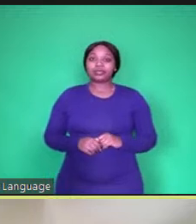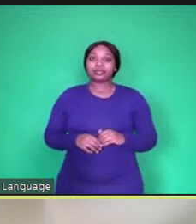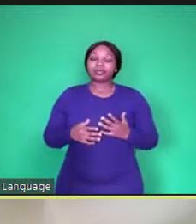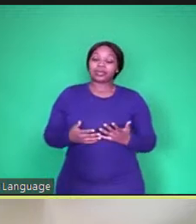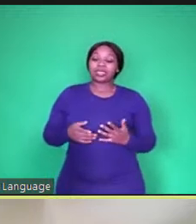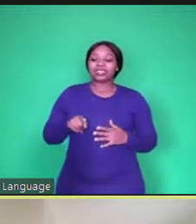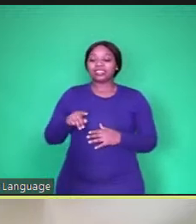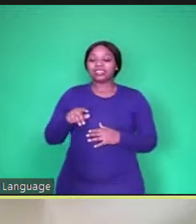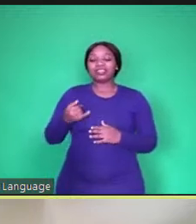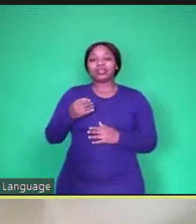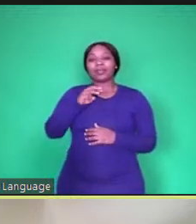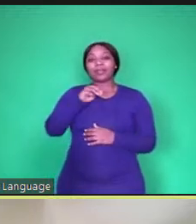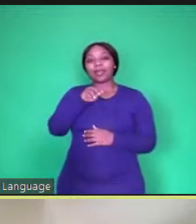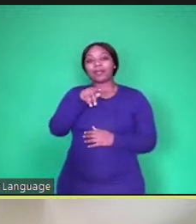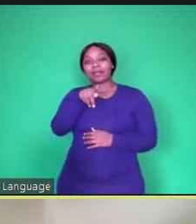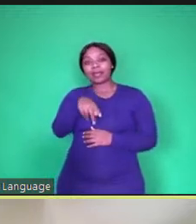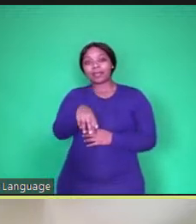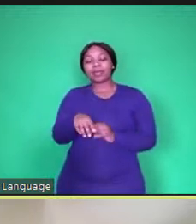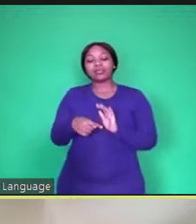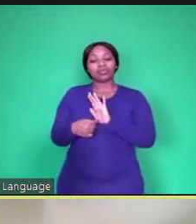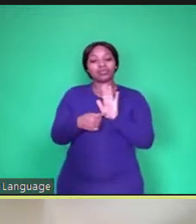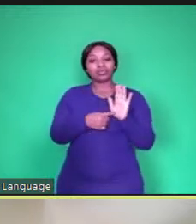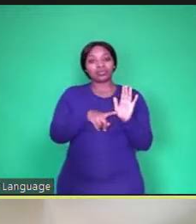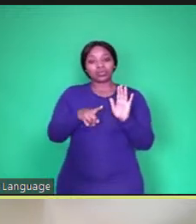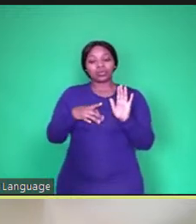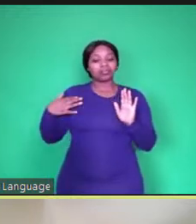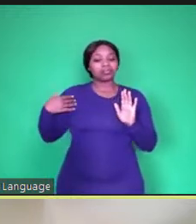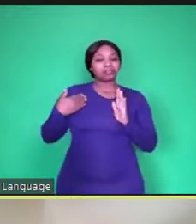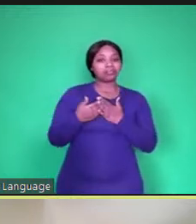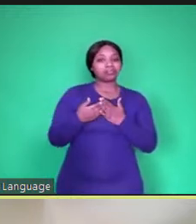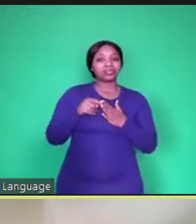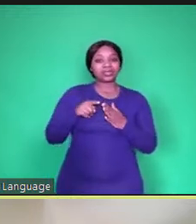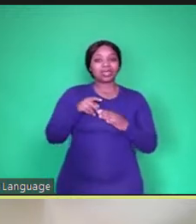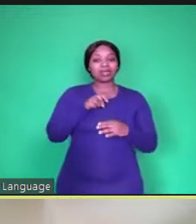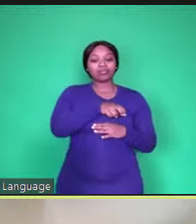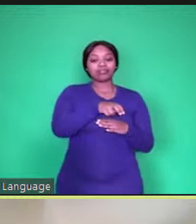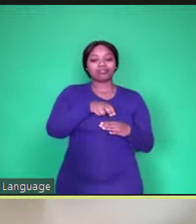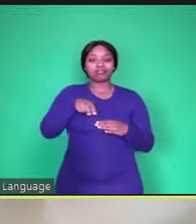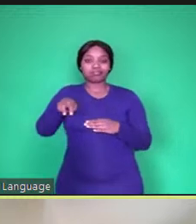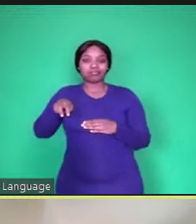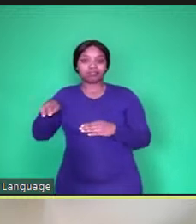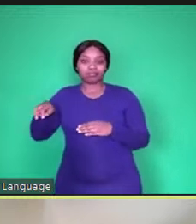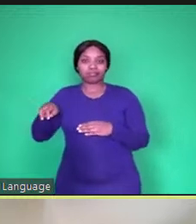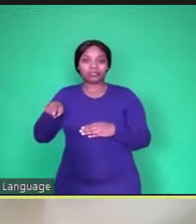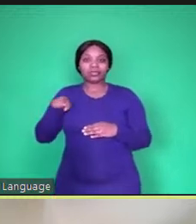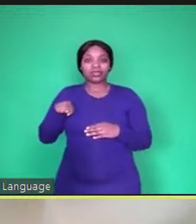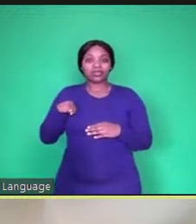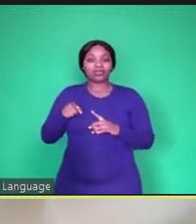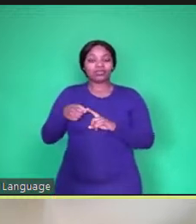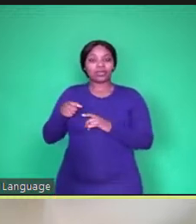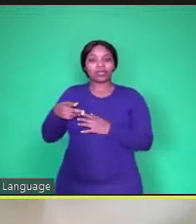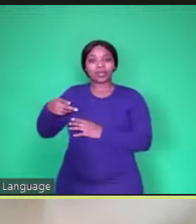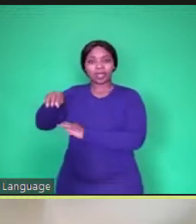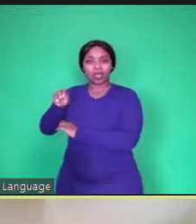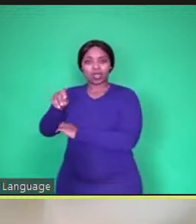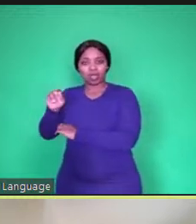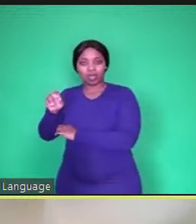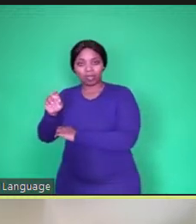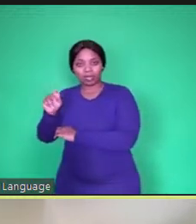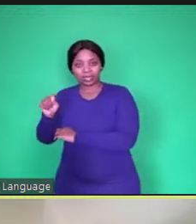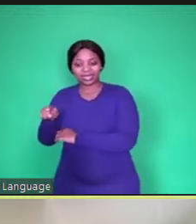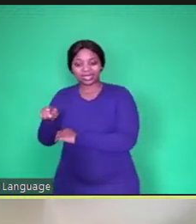map indicating where our participants normally stay after they migrate from Agincourt. And as you can see, some of the people, they